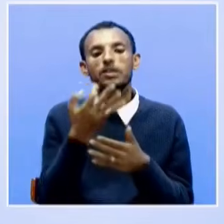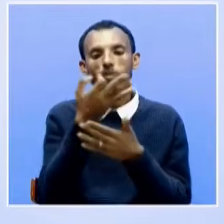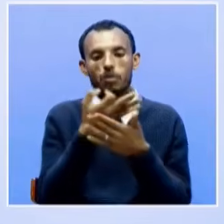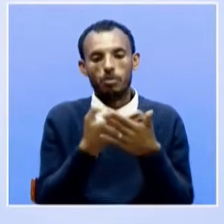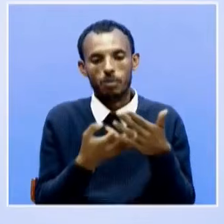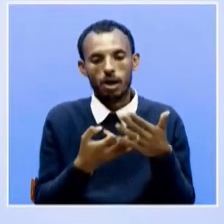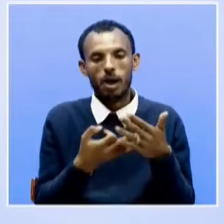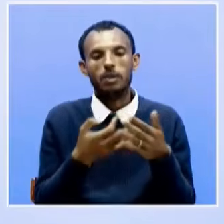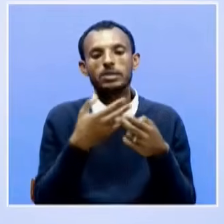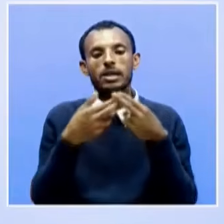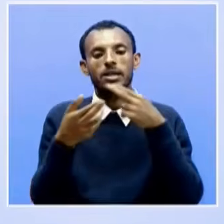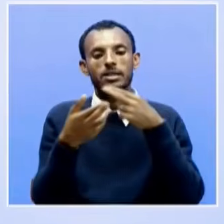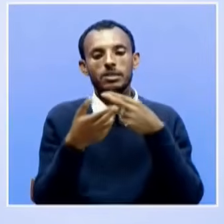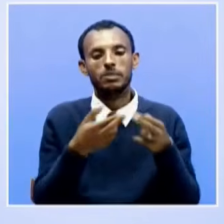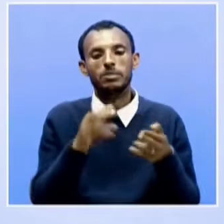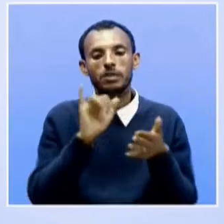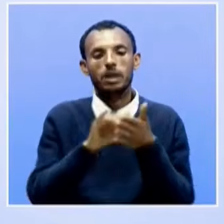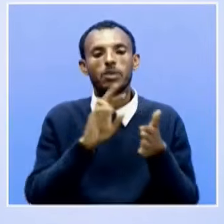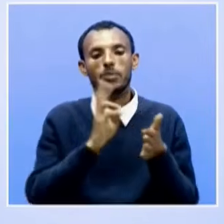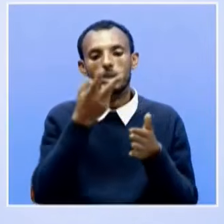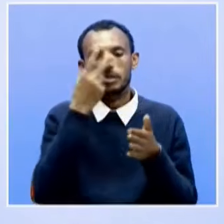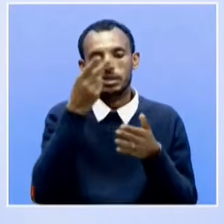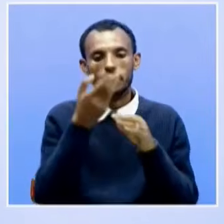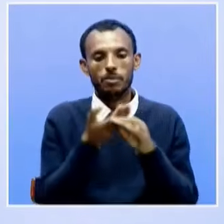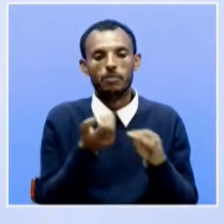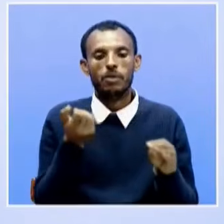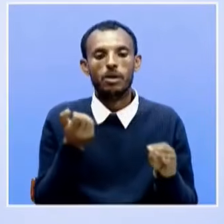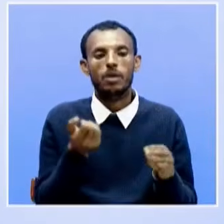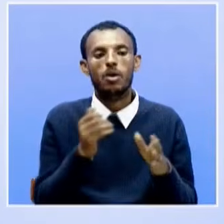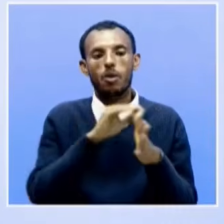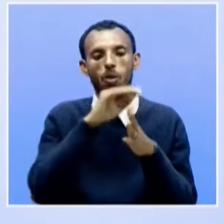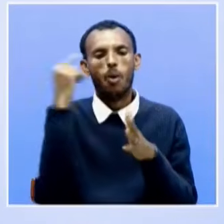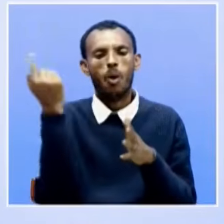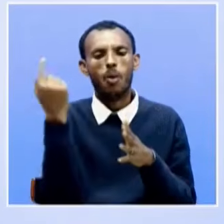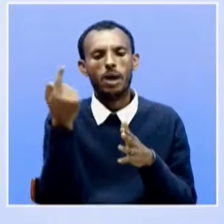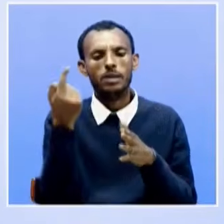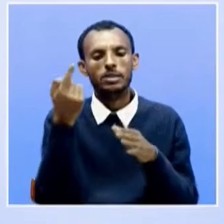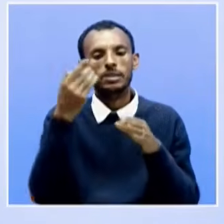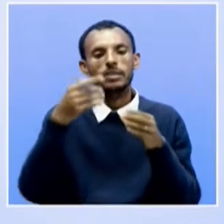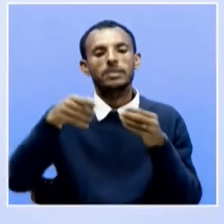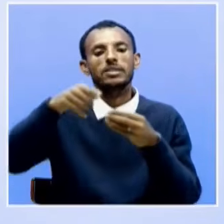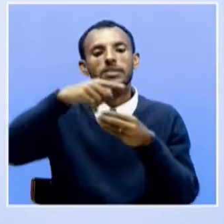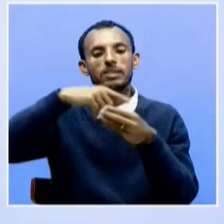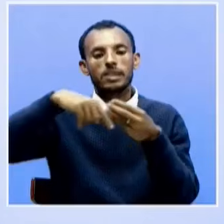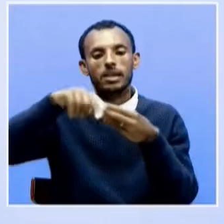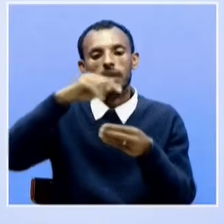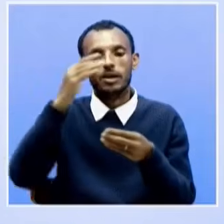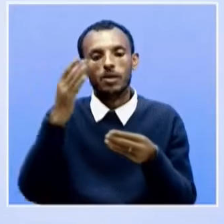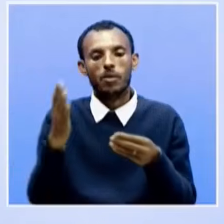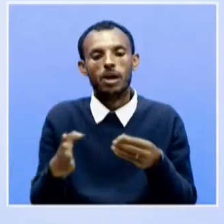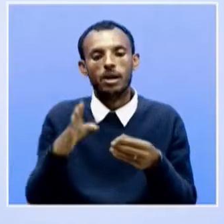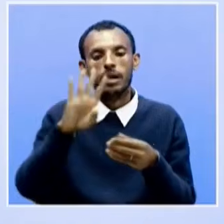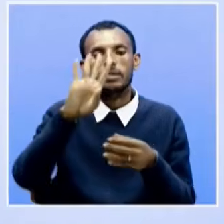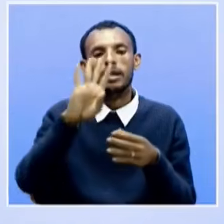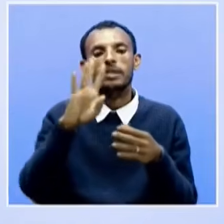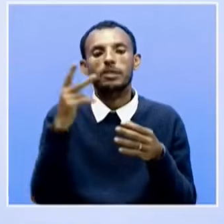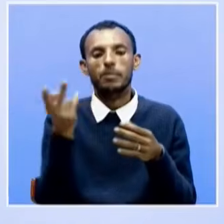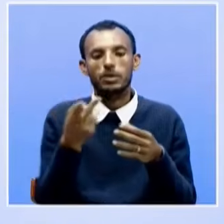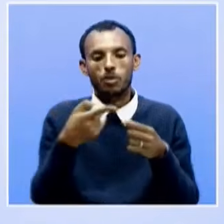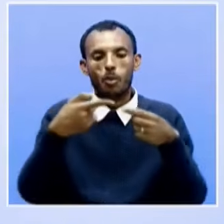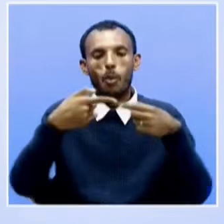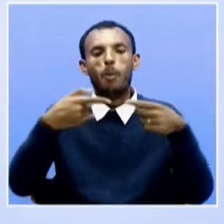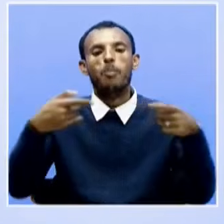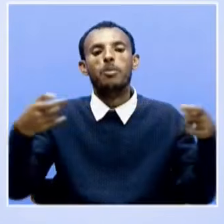or the relationship that we have seen before, okay? Always in a cyclic quadrilateral, the pairs of